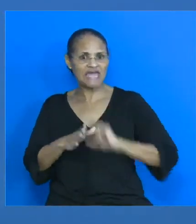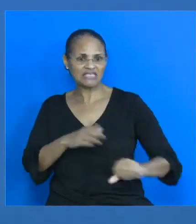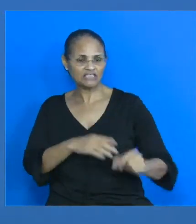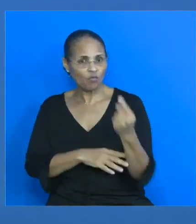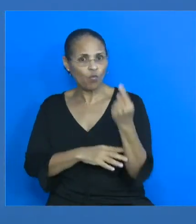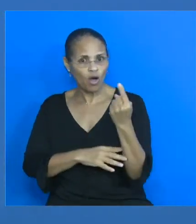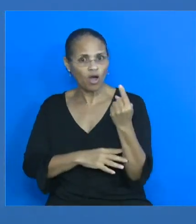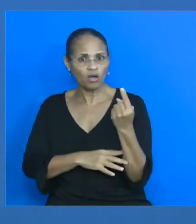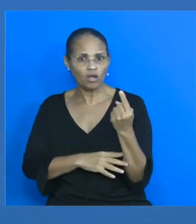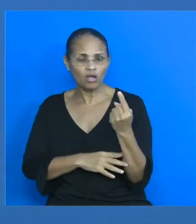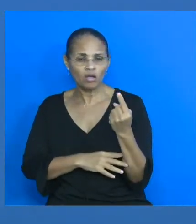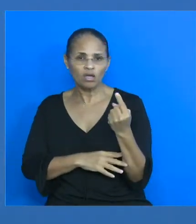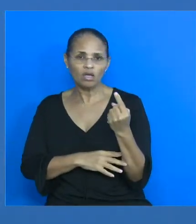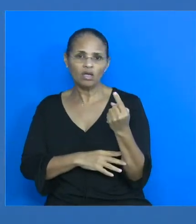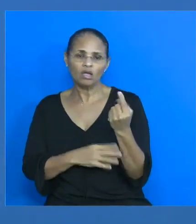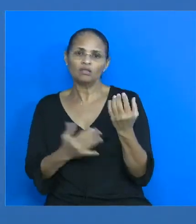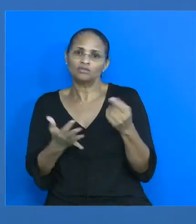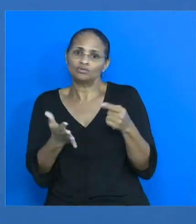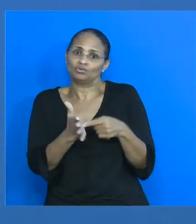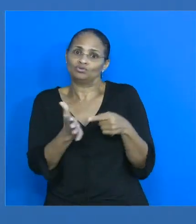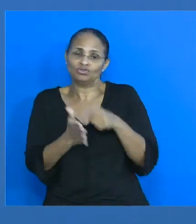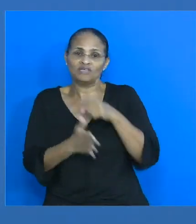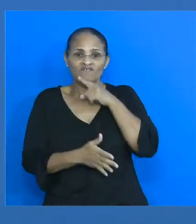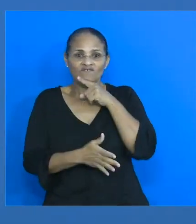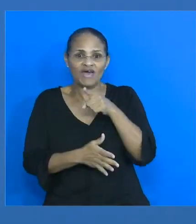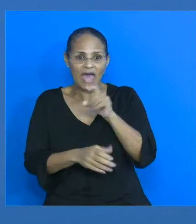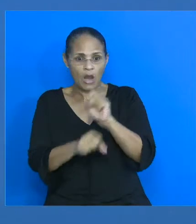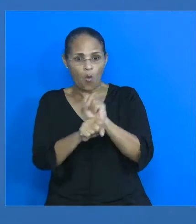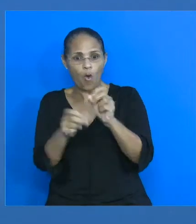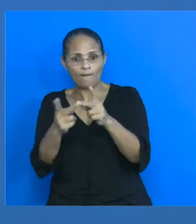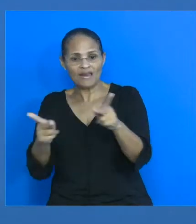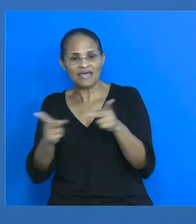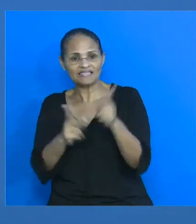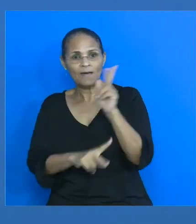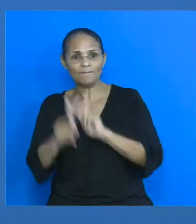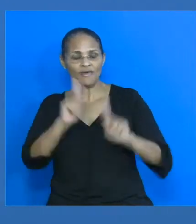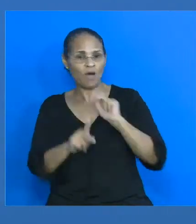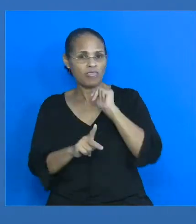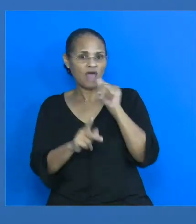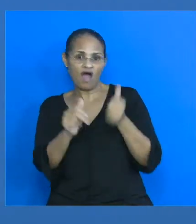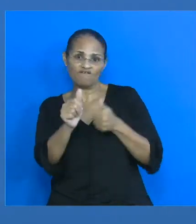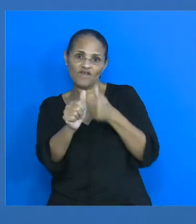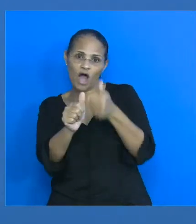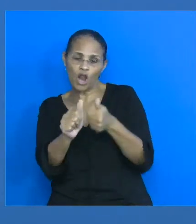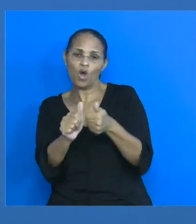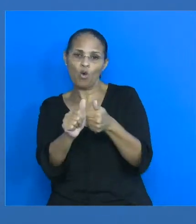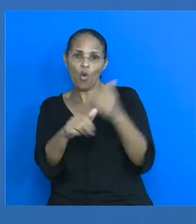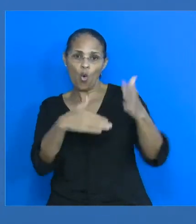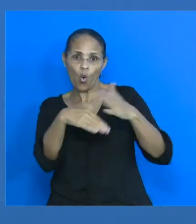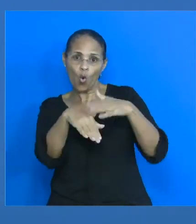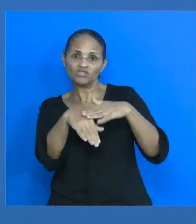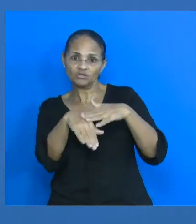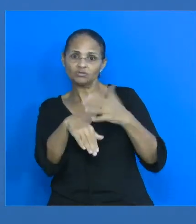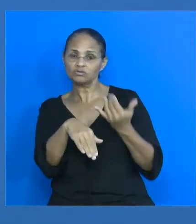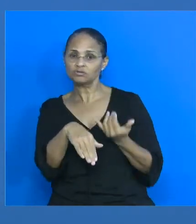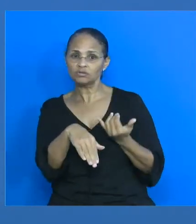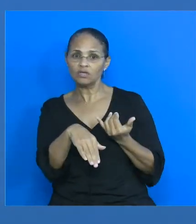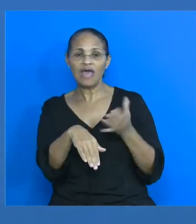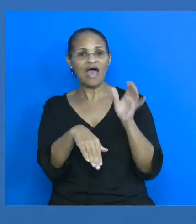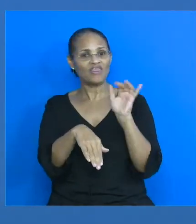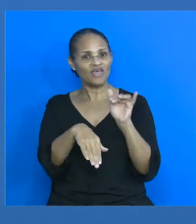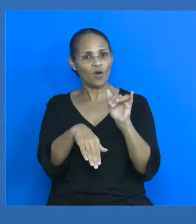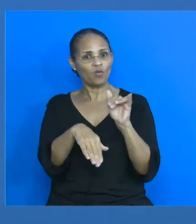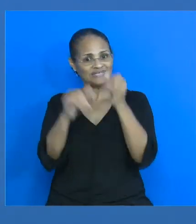clearly, is due to the fact that at a workplace, people were not following simple and basic precautions. And there